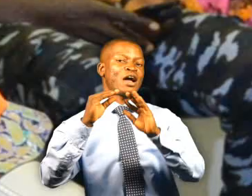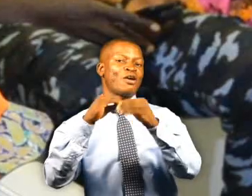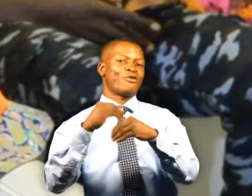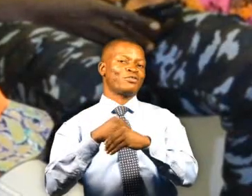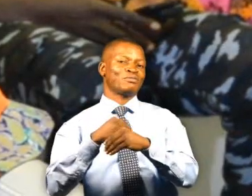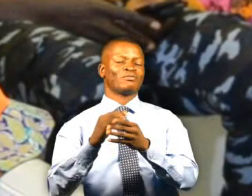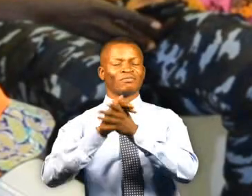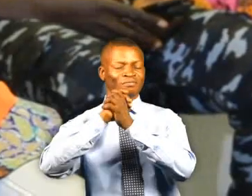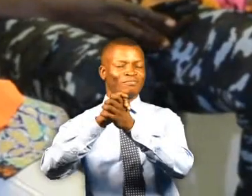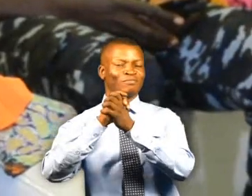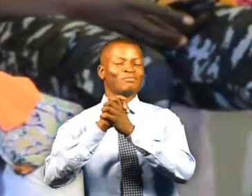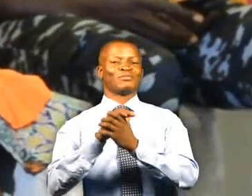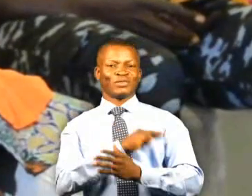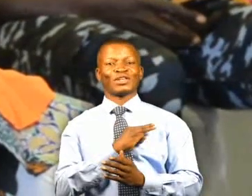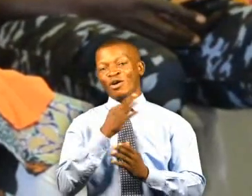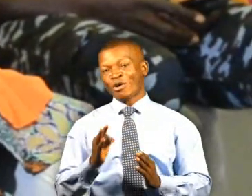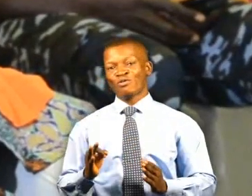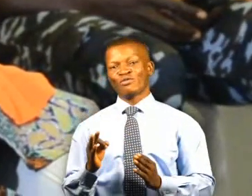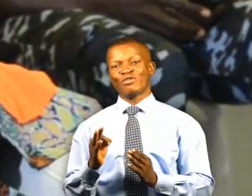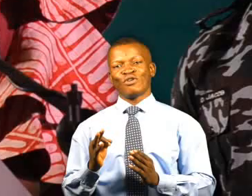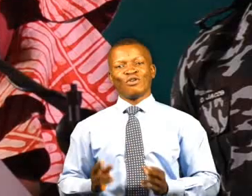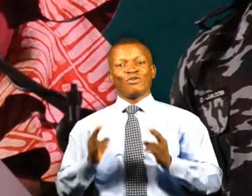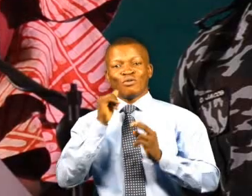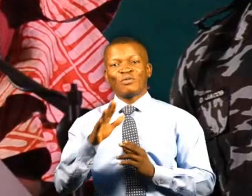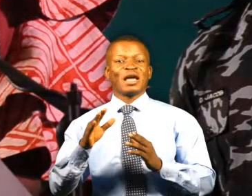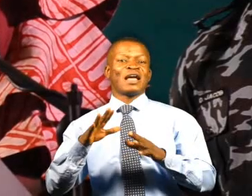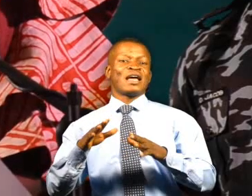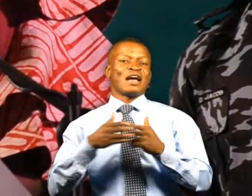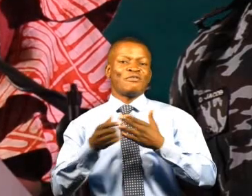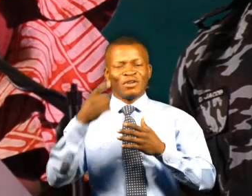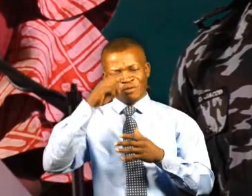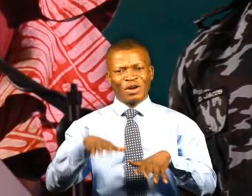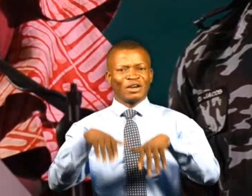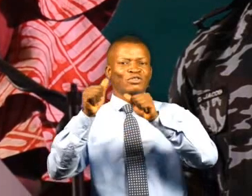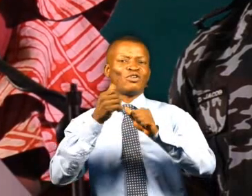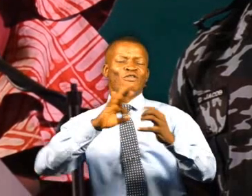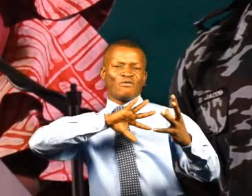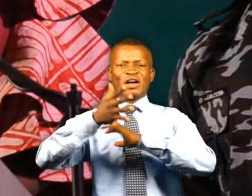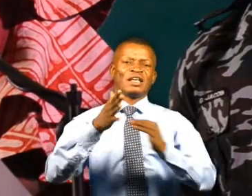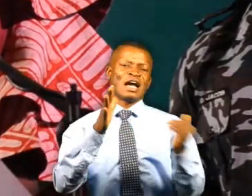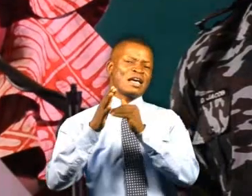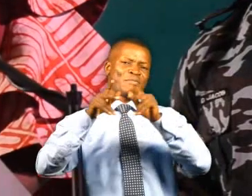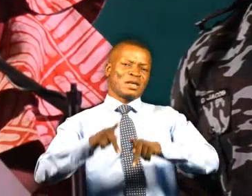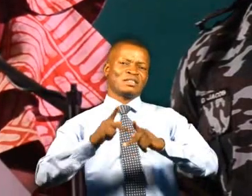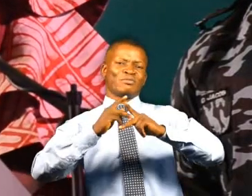office. She commended the Minister of Women Affairs for her relentless efforts in pushing for the adoption of the Violence